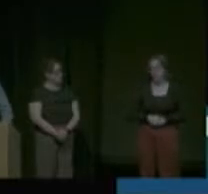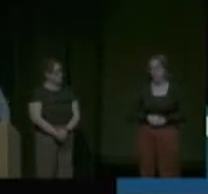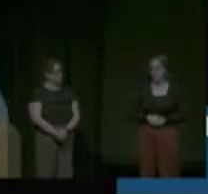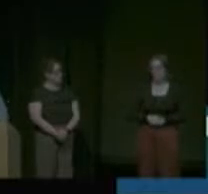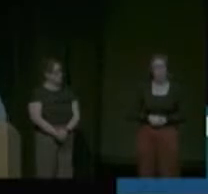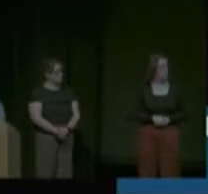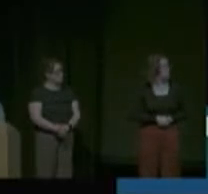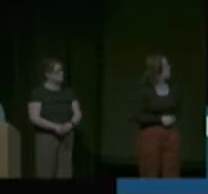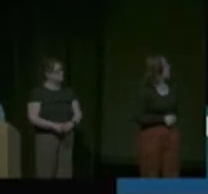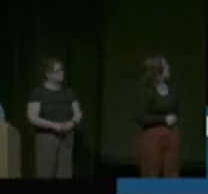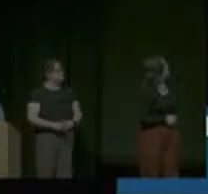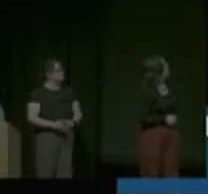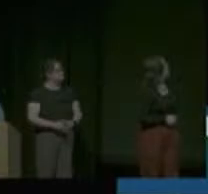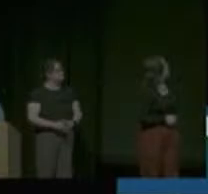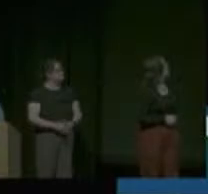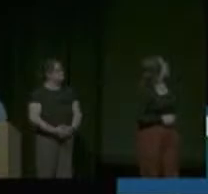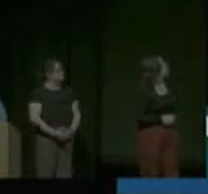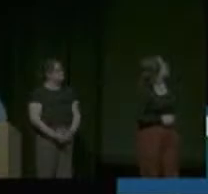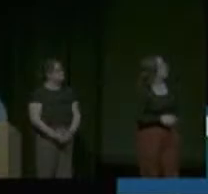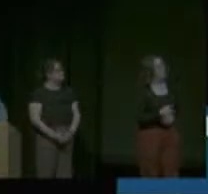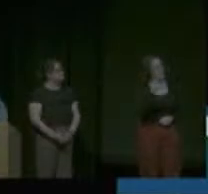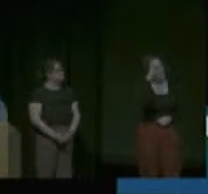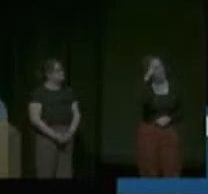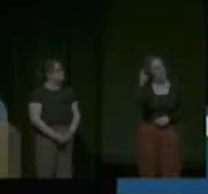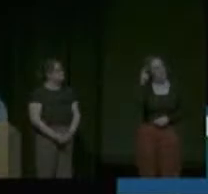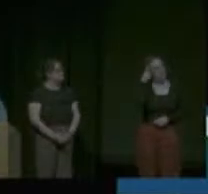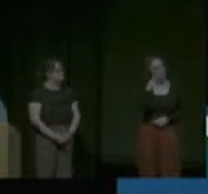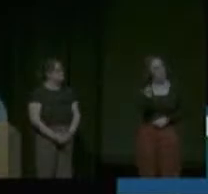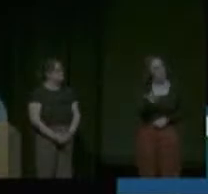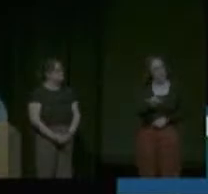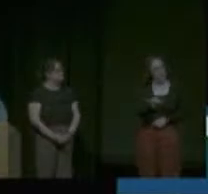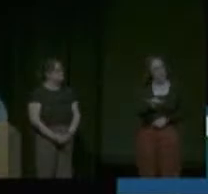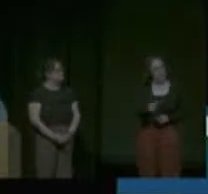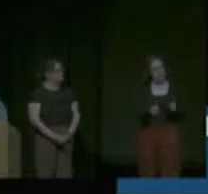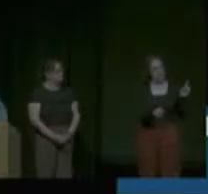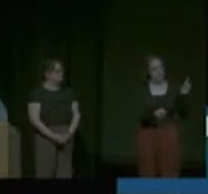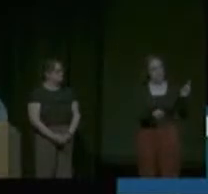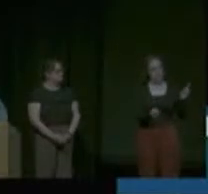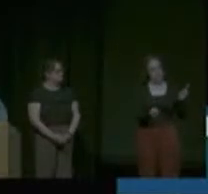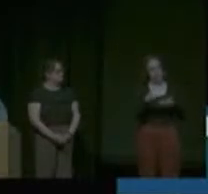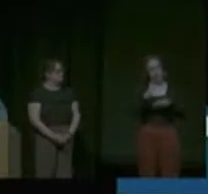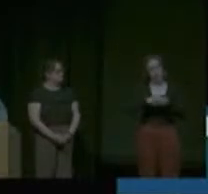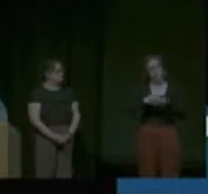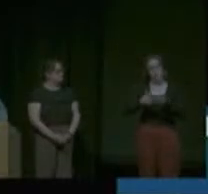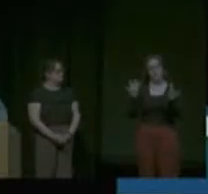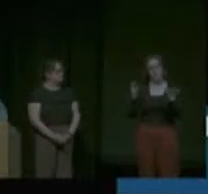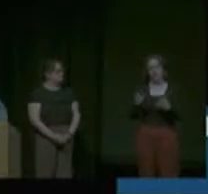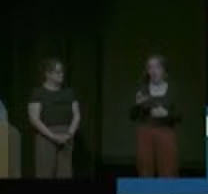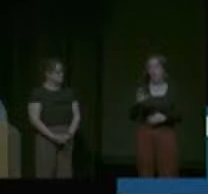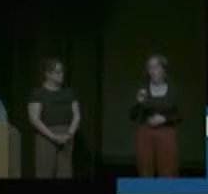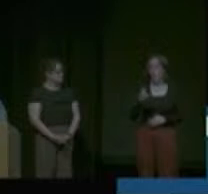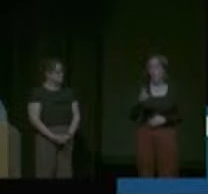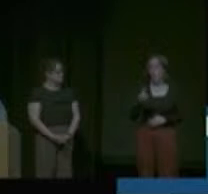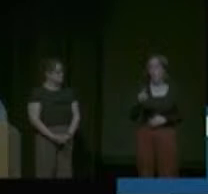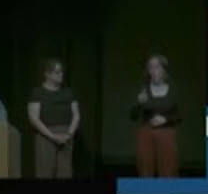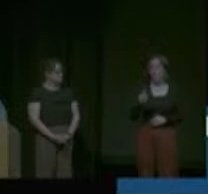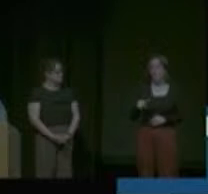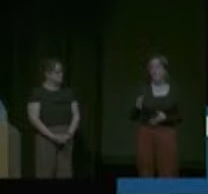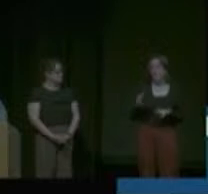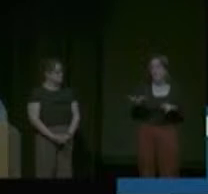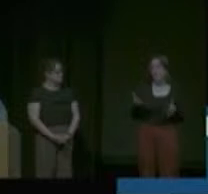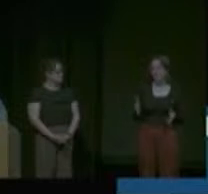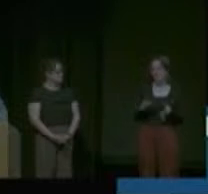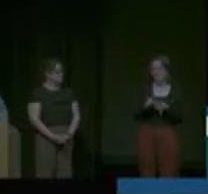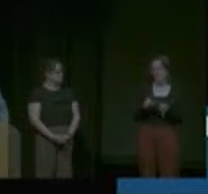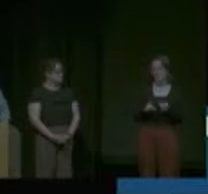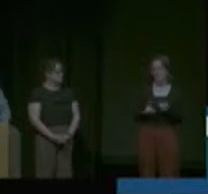And here's how we're expecting it to look after the dredging, and as Courtney mentioned, taking out upwards of